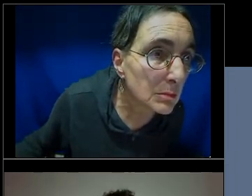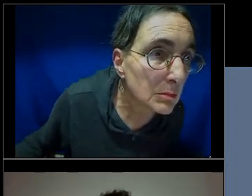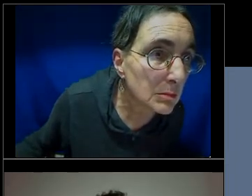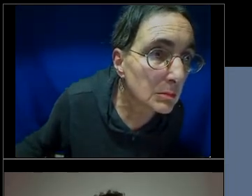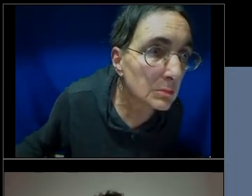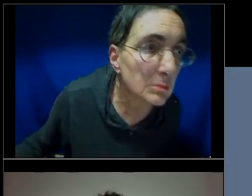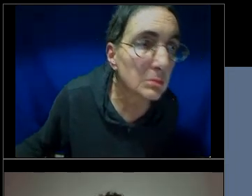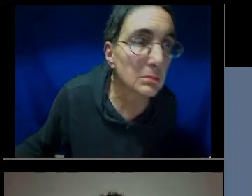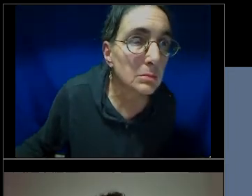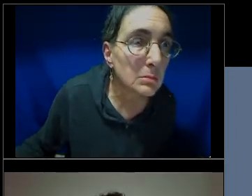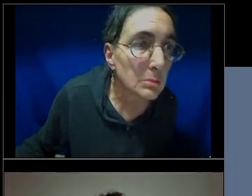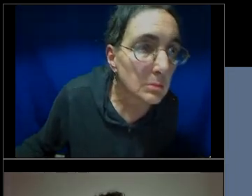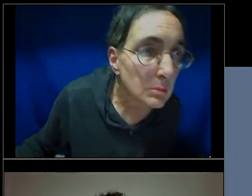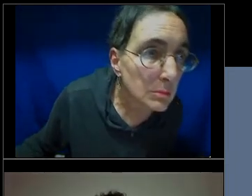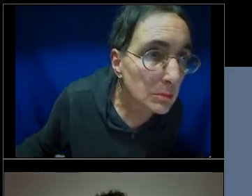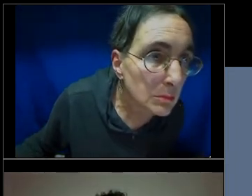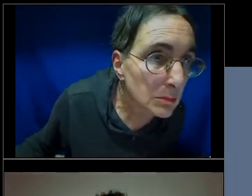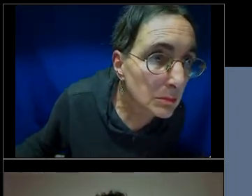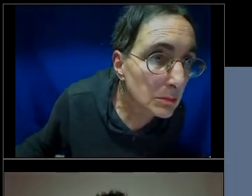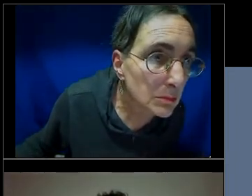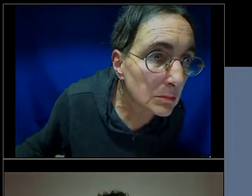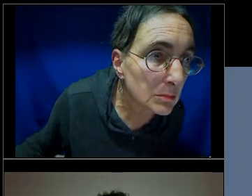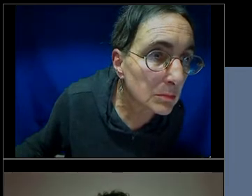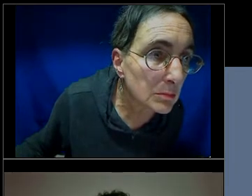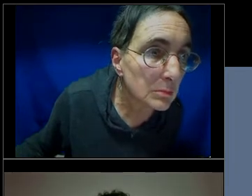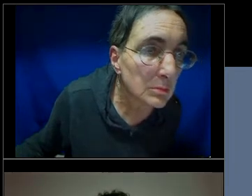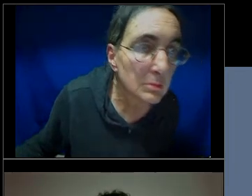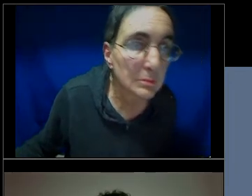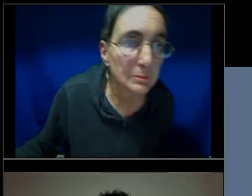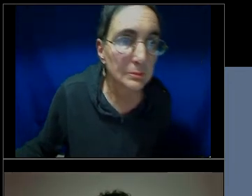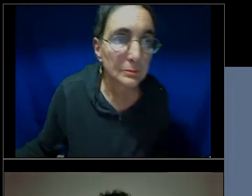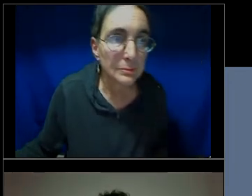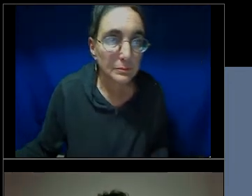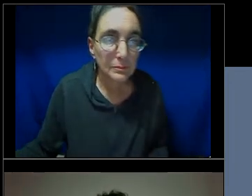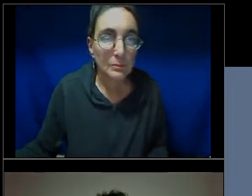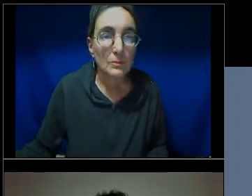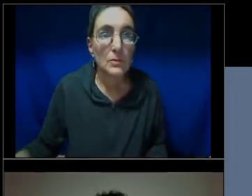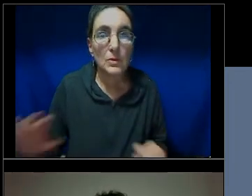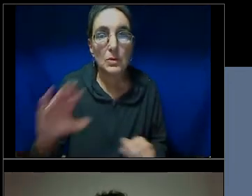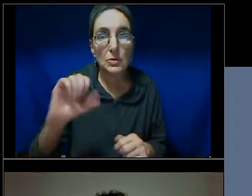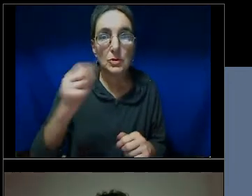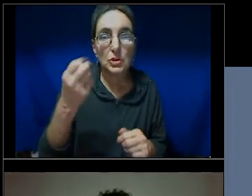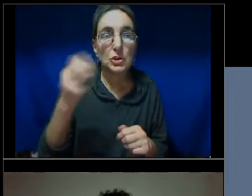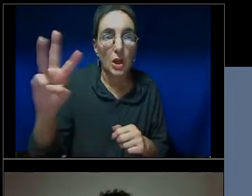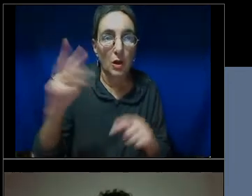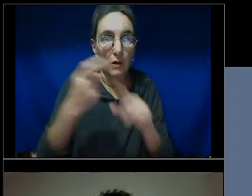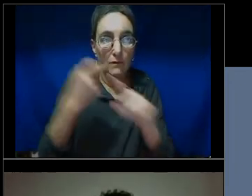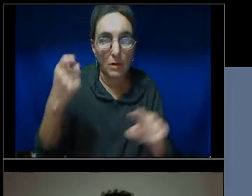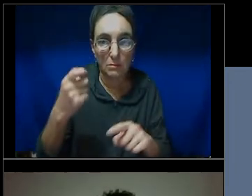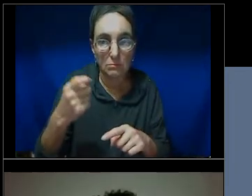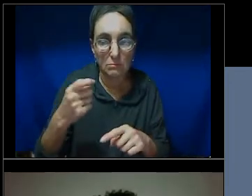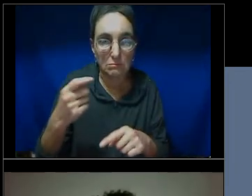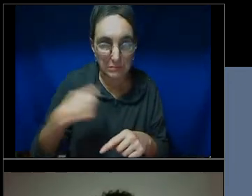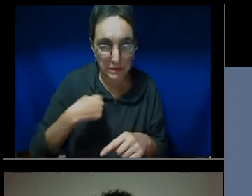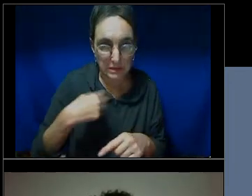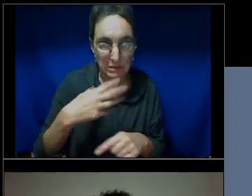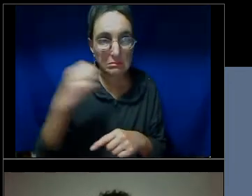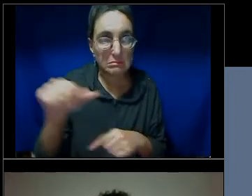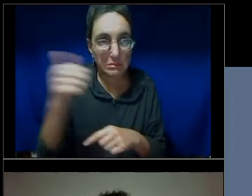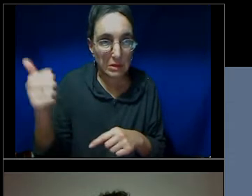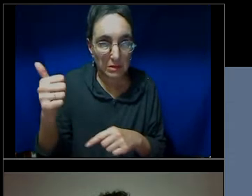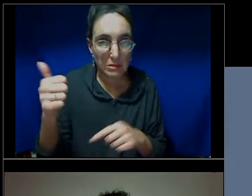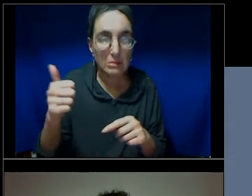Avital Barnea, and I, giving a little bit more background as to what we're doing around